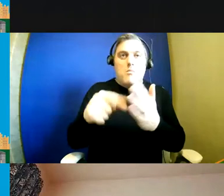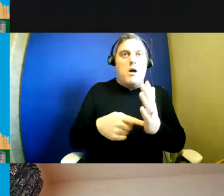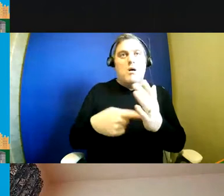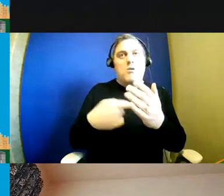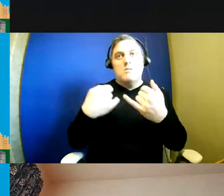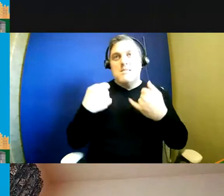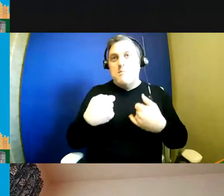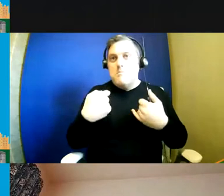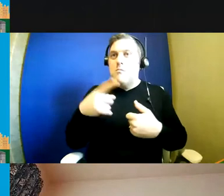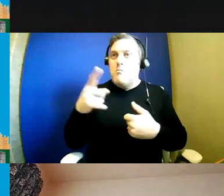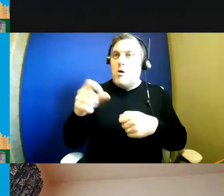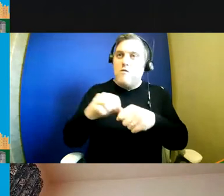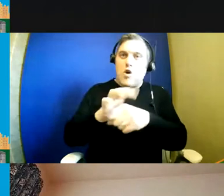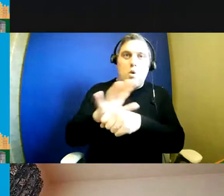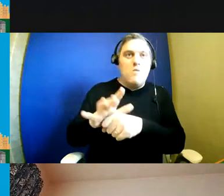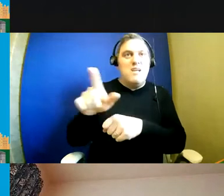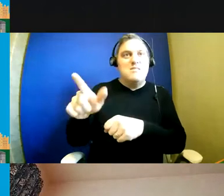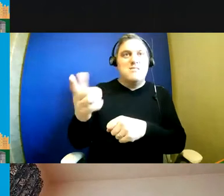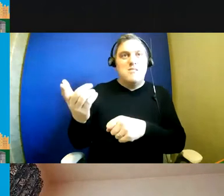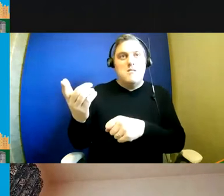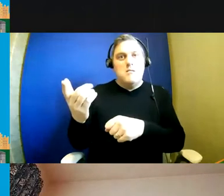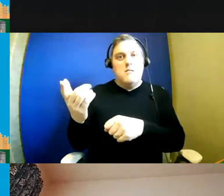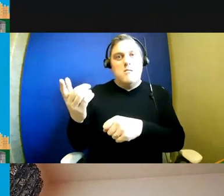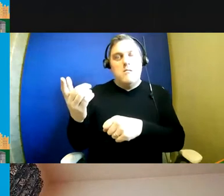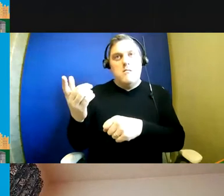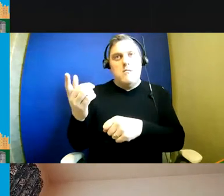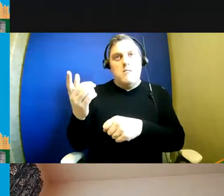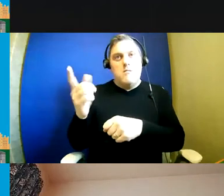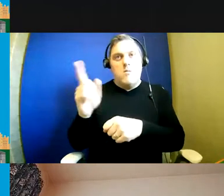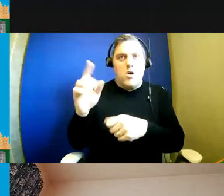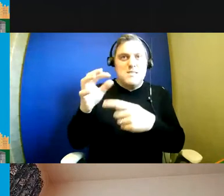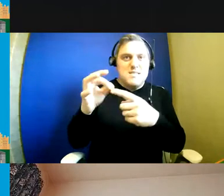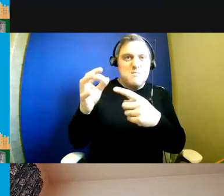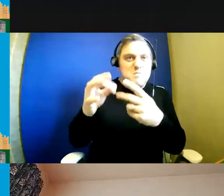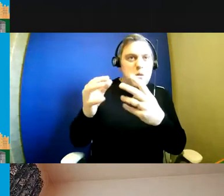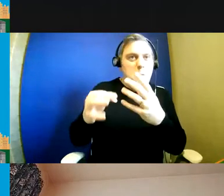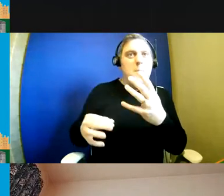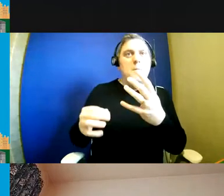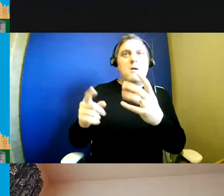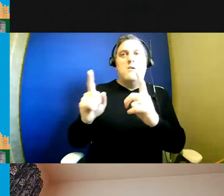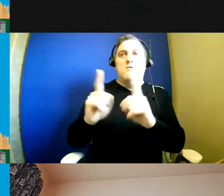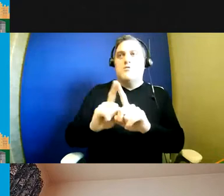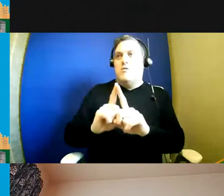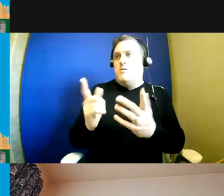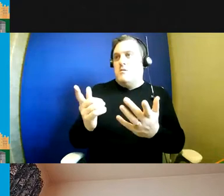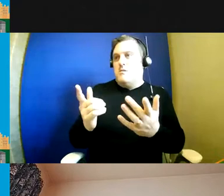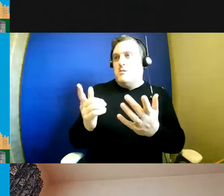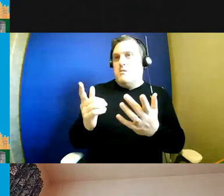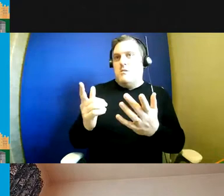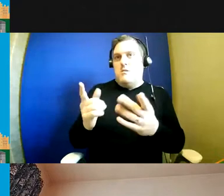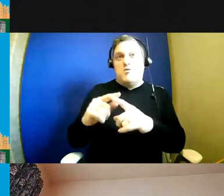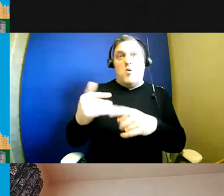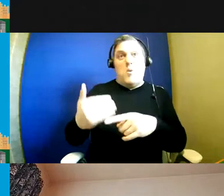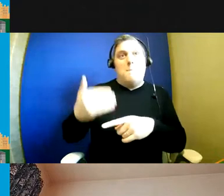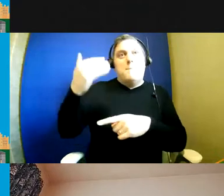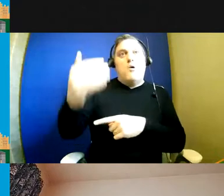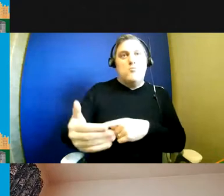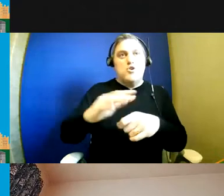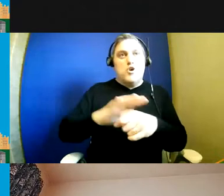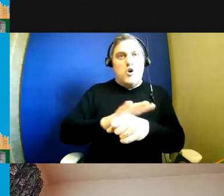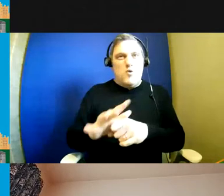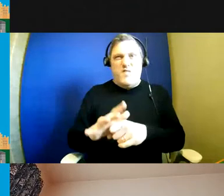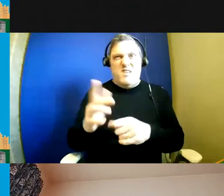of COVID, and that's changed since the pandemic started, but also about post-COVID, it's a